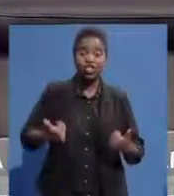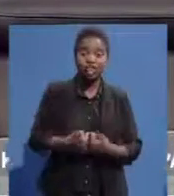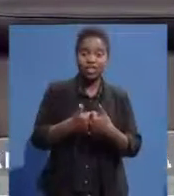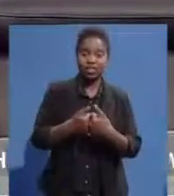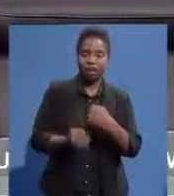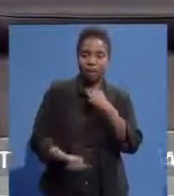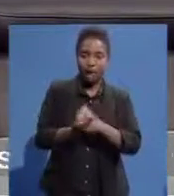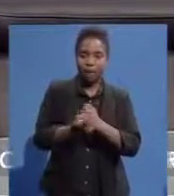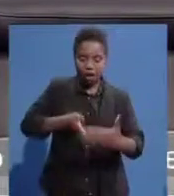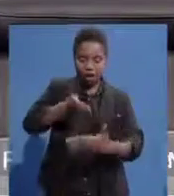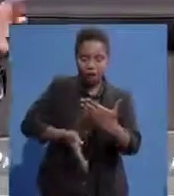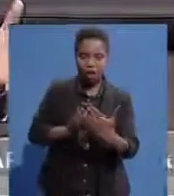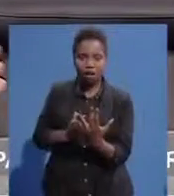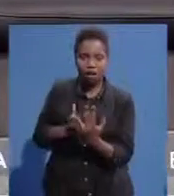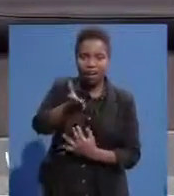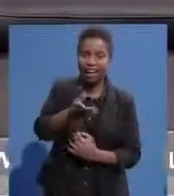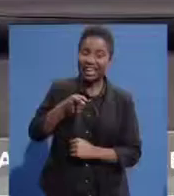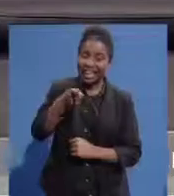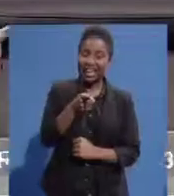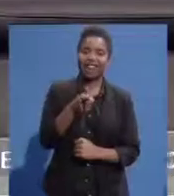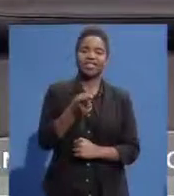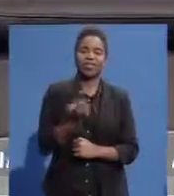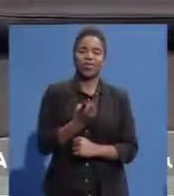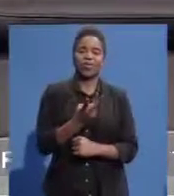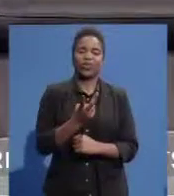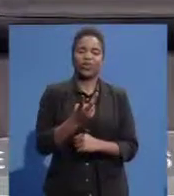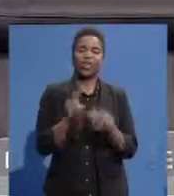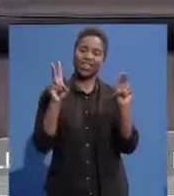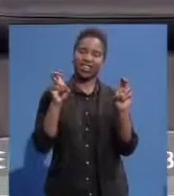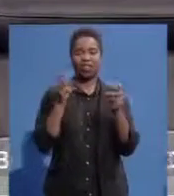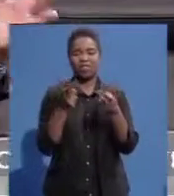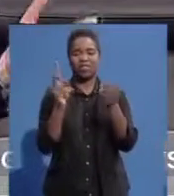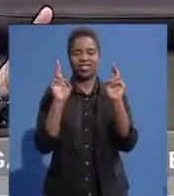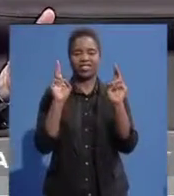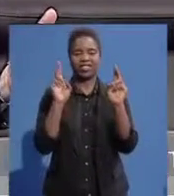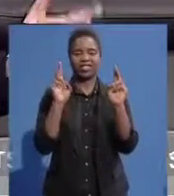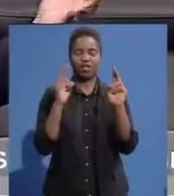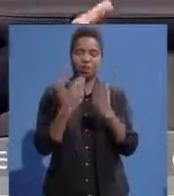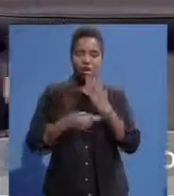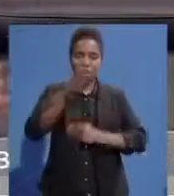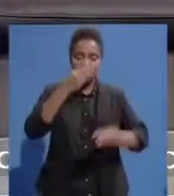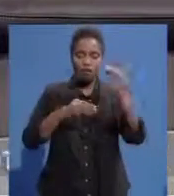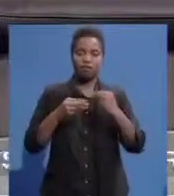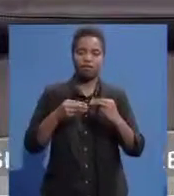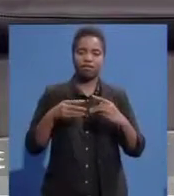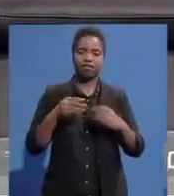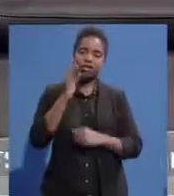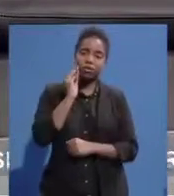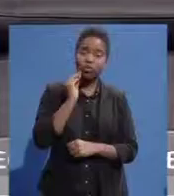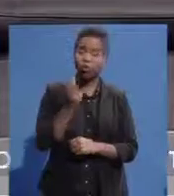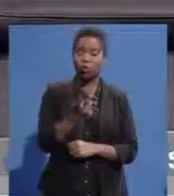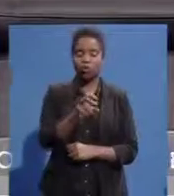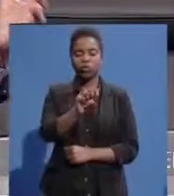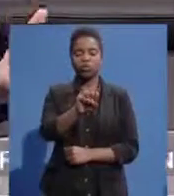life. Indeed. And he did that. And then, of course, he moved up to the mines and he met Walter Sisulu, who also had no